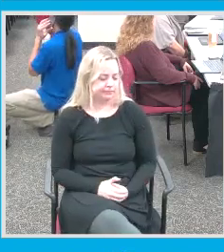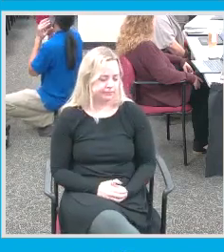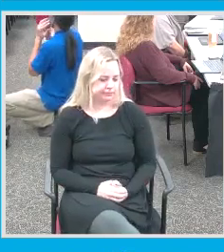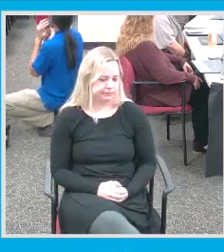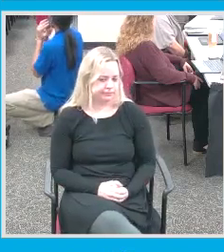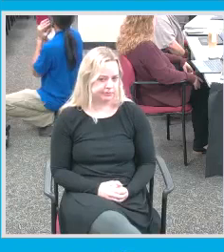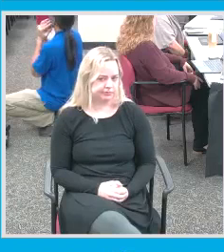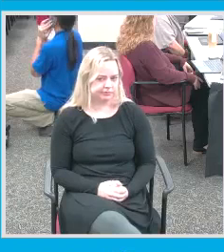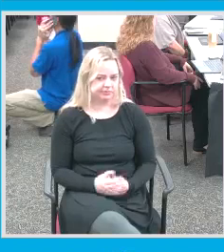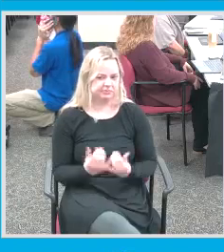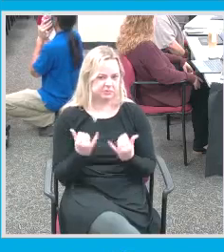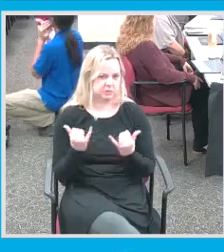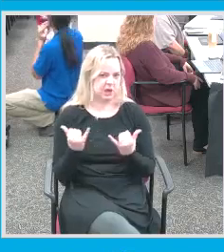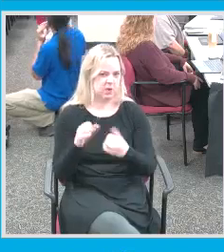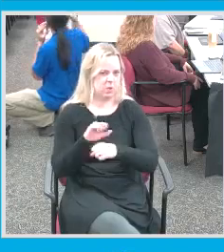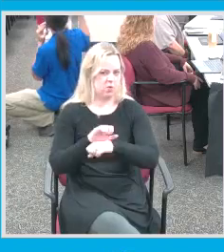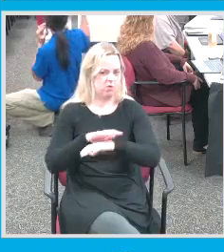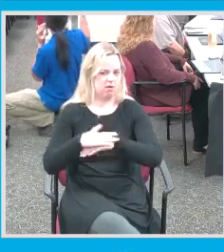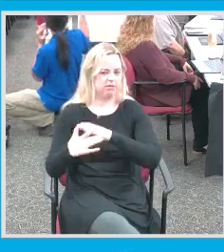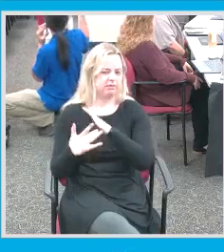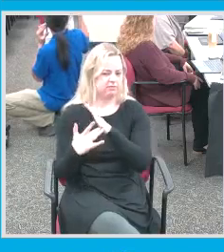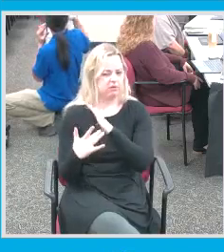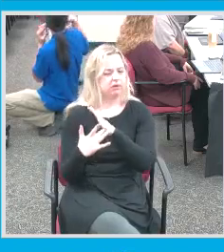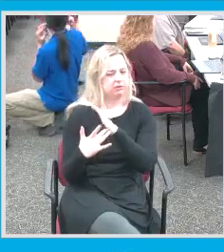I think we're working on the technology right now.